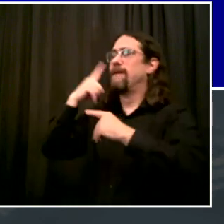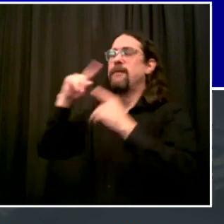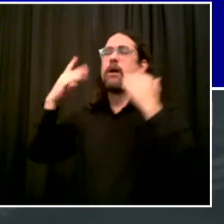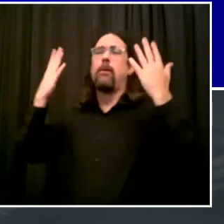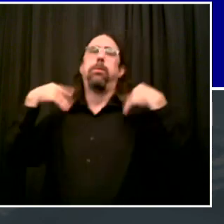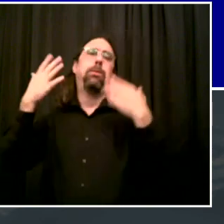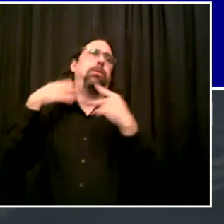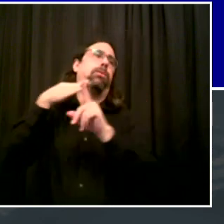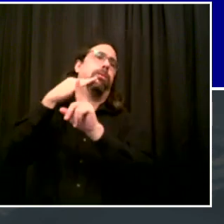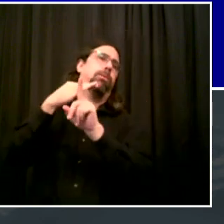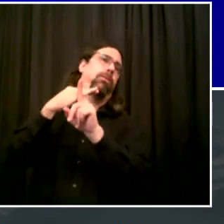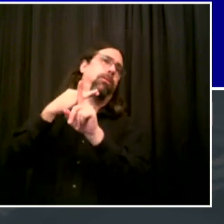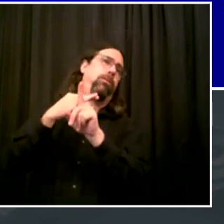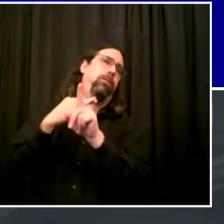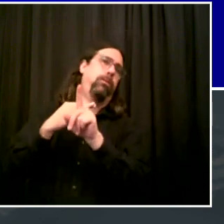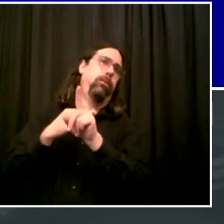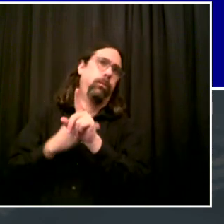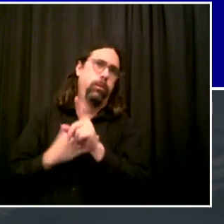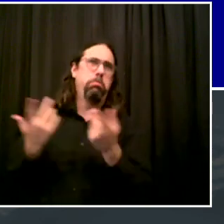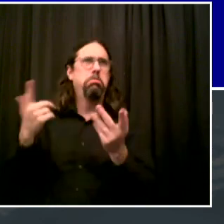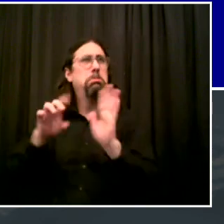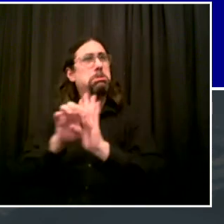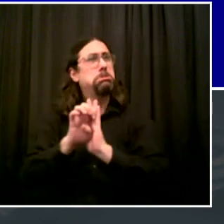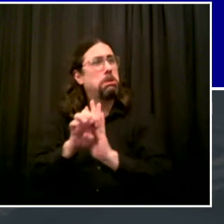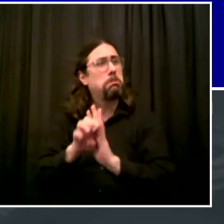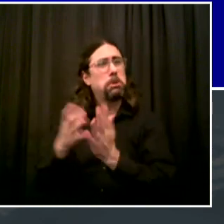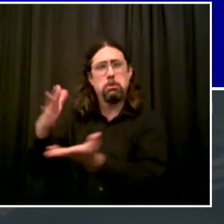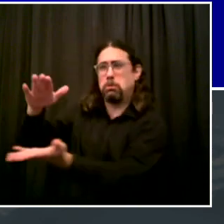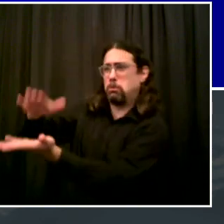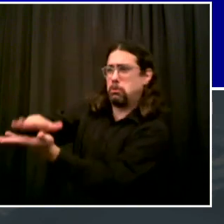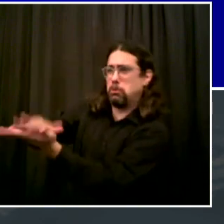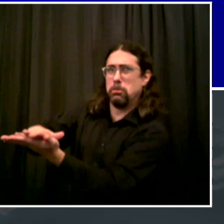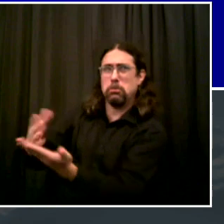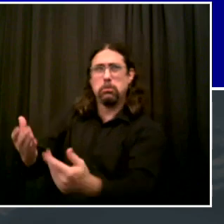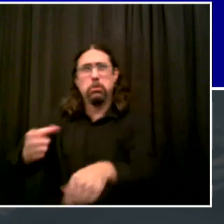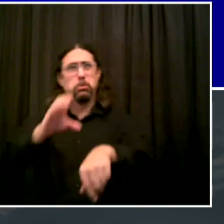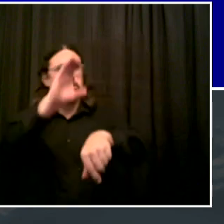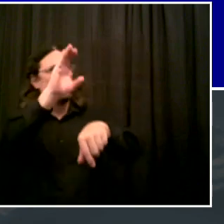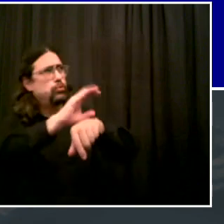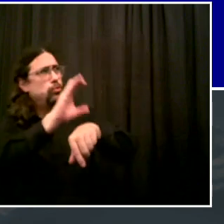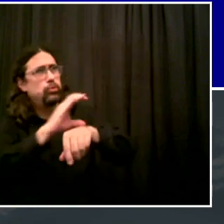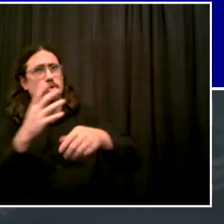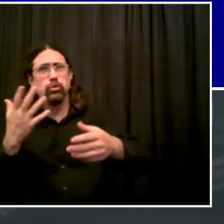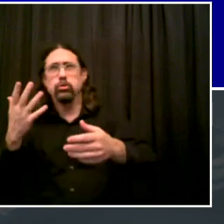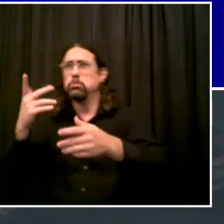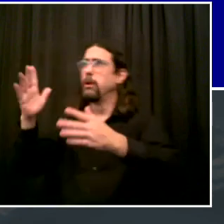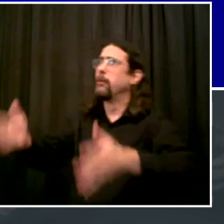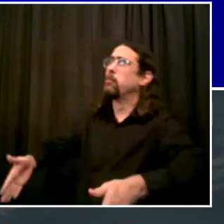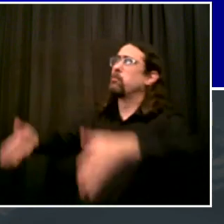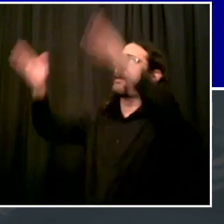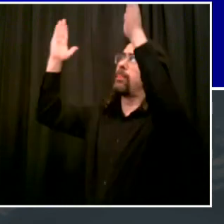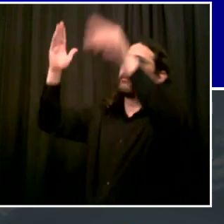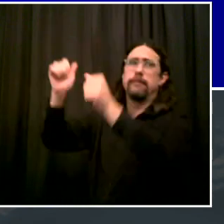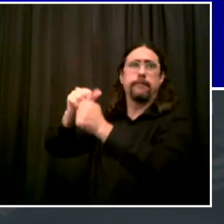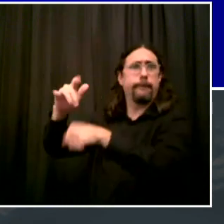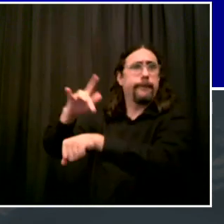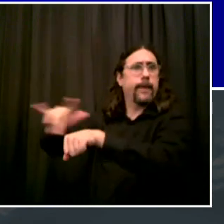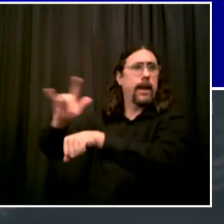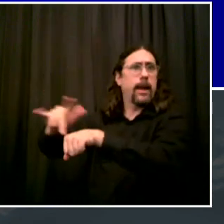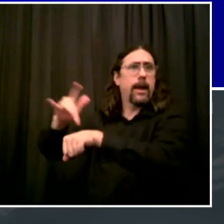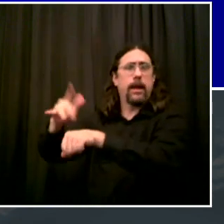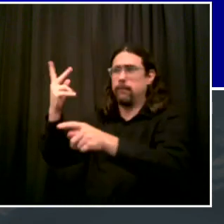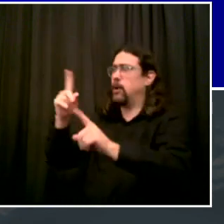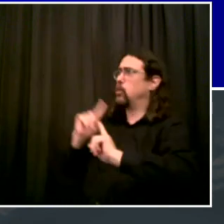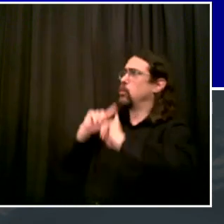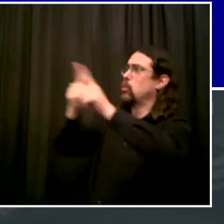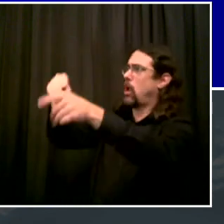up space. We have 145 that are prepared to open right now if needed, and this number is going to continue to go